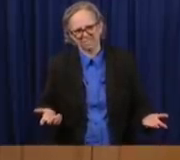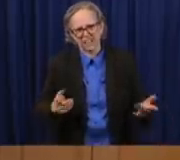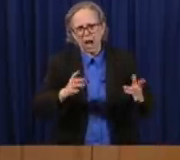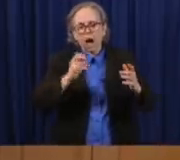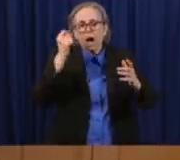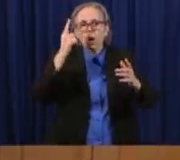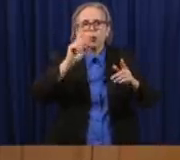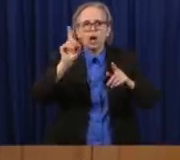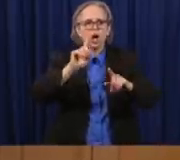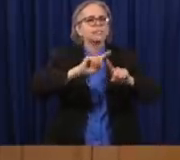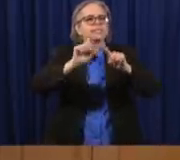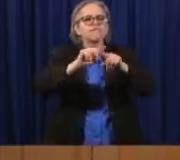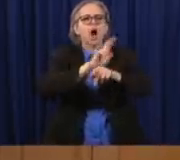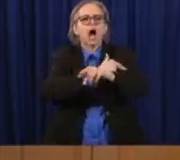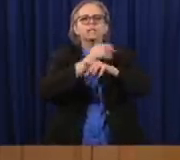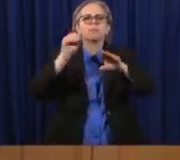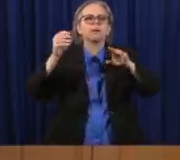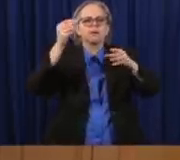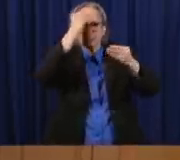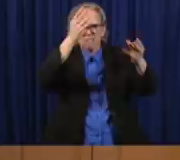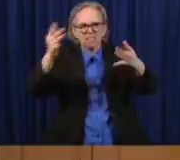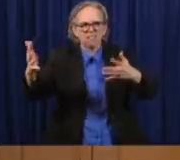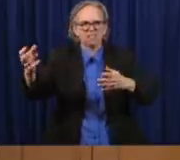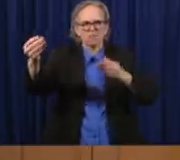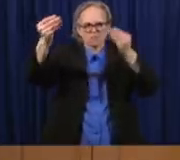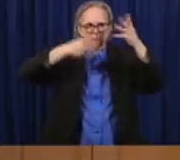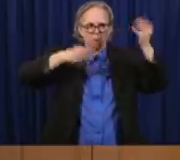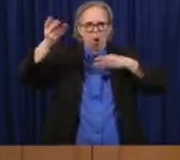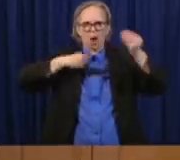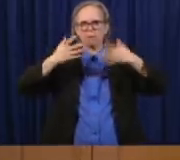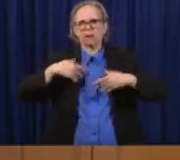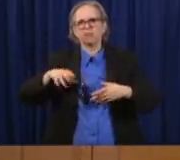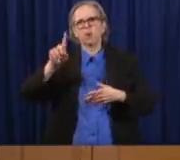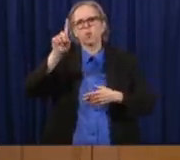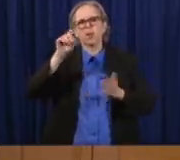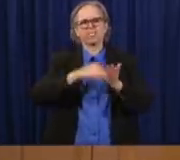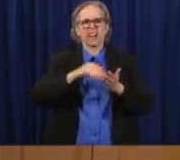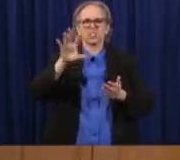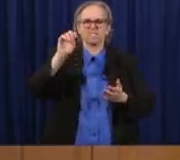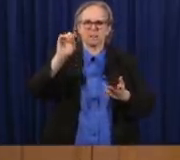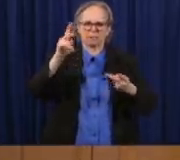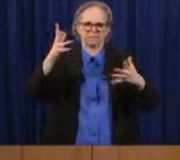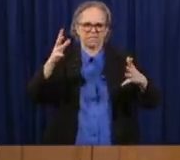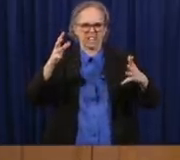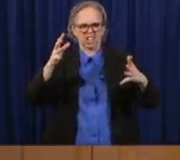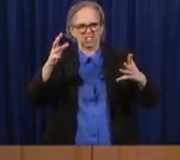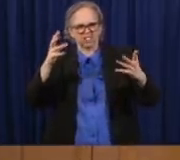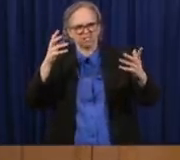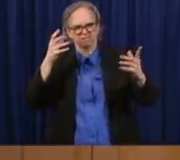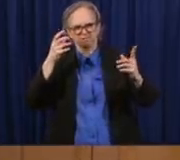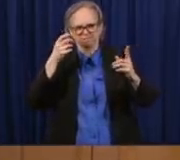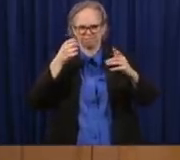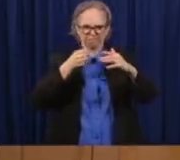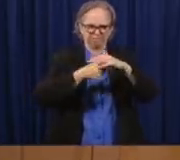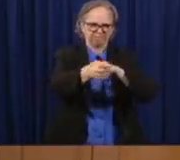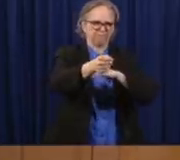1,050 people hospitalized currently with COVID-19.